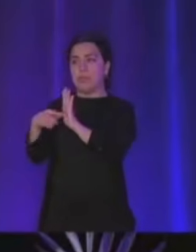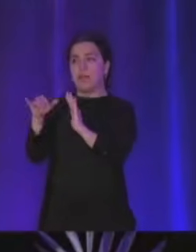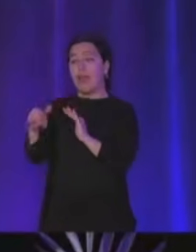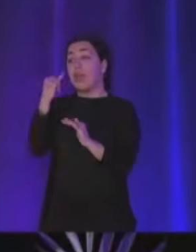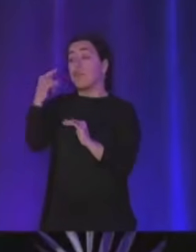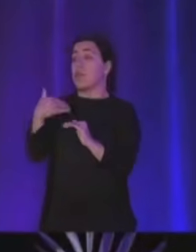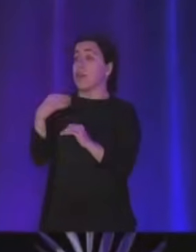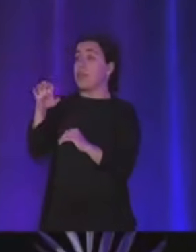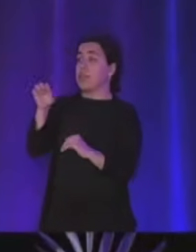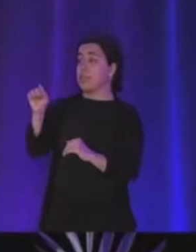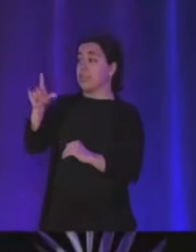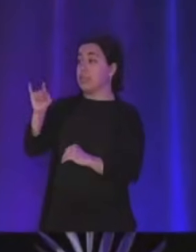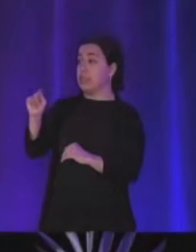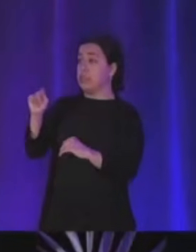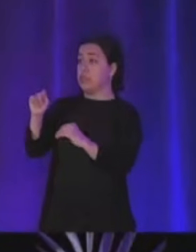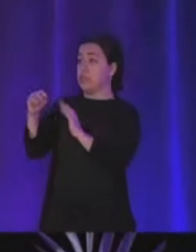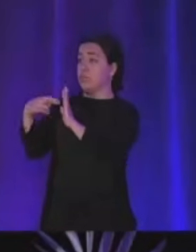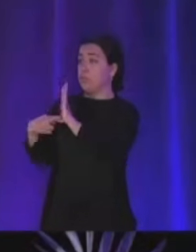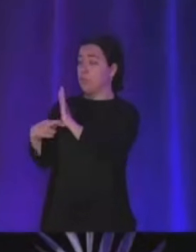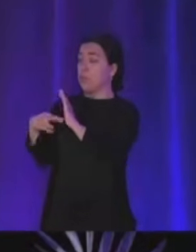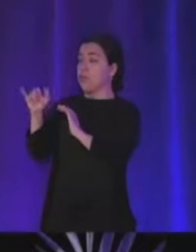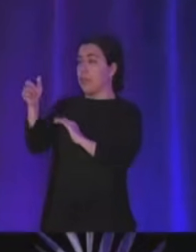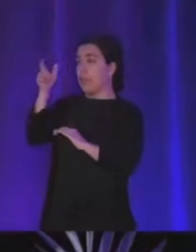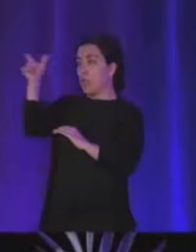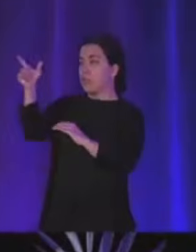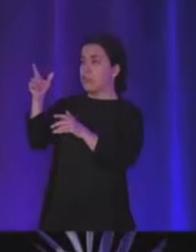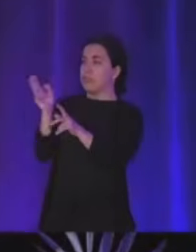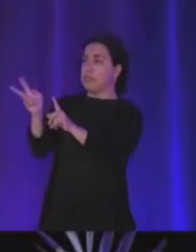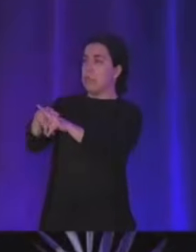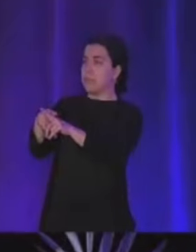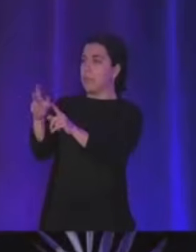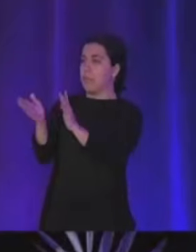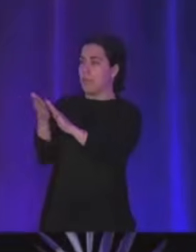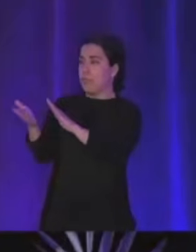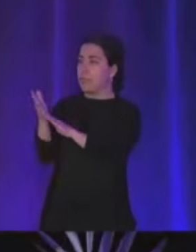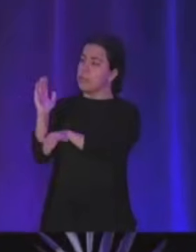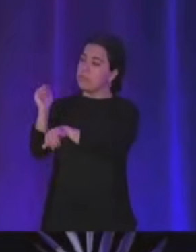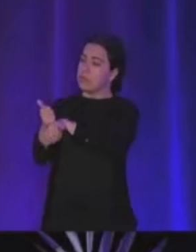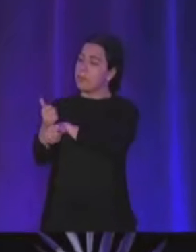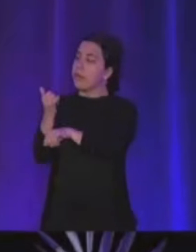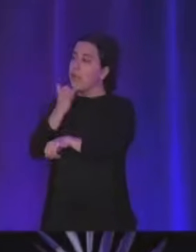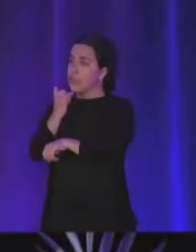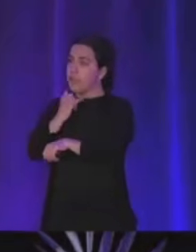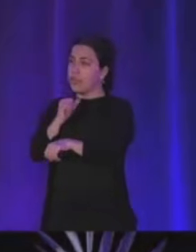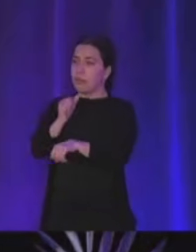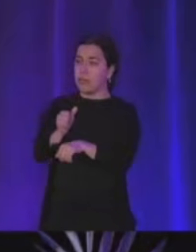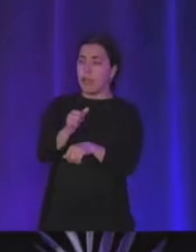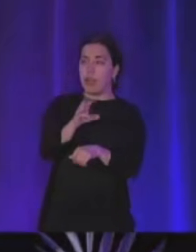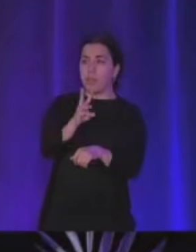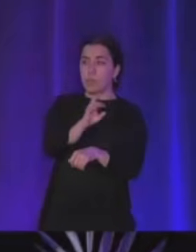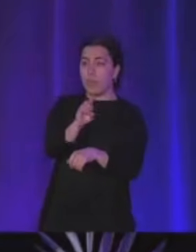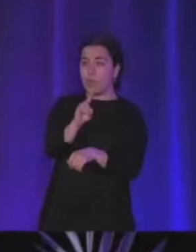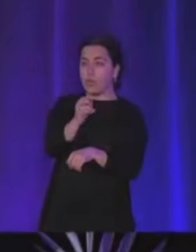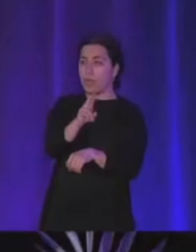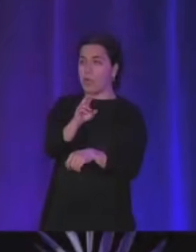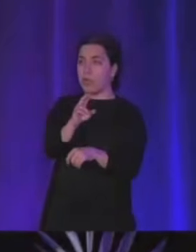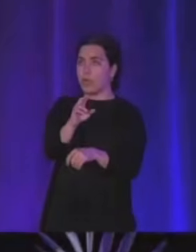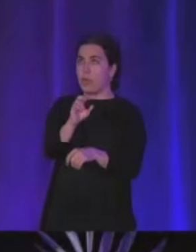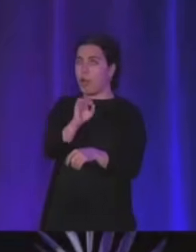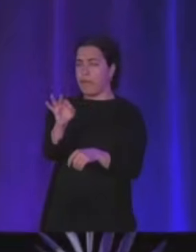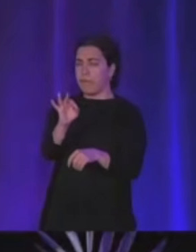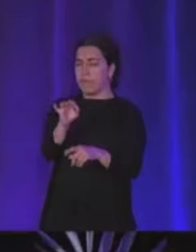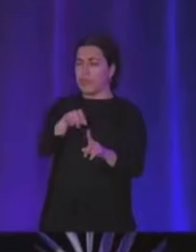had the ESLint rule, logical assignment operators, set to error rather than warn or off, those are the three options for ESLint